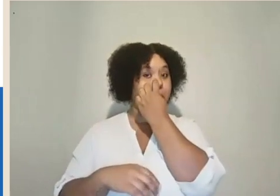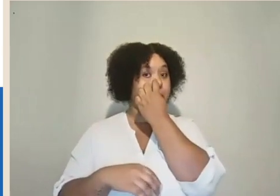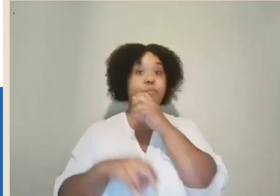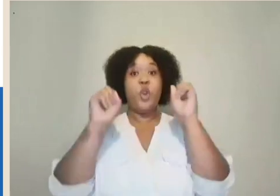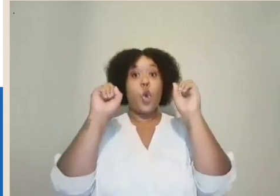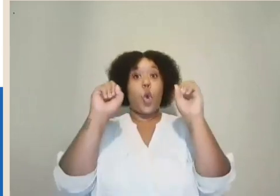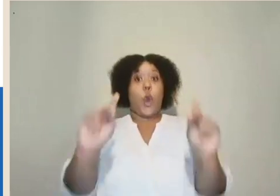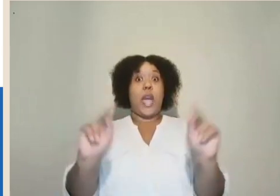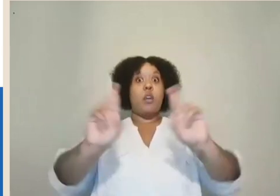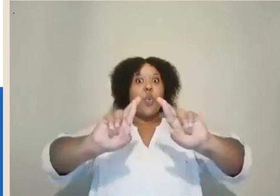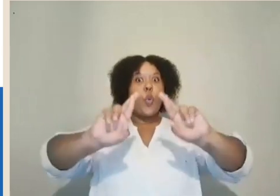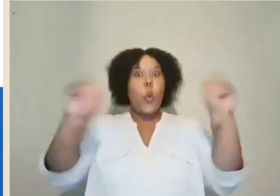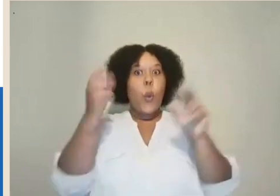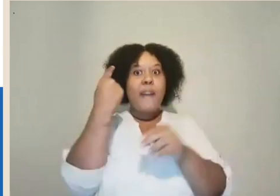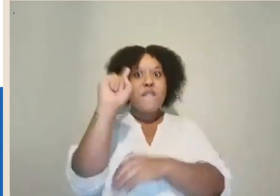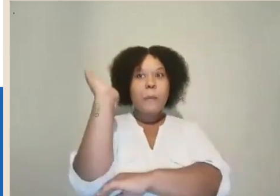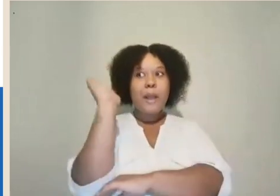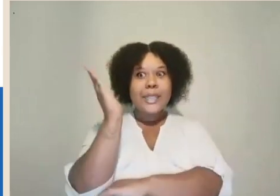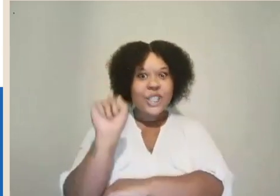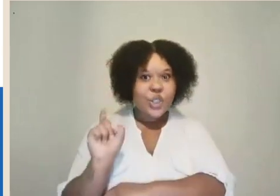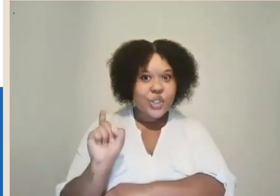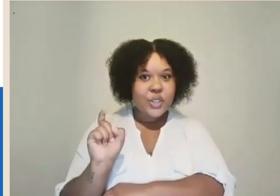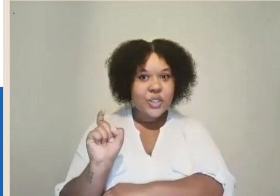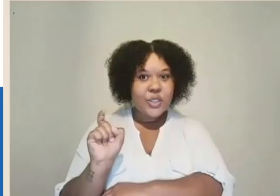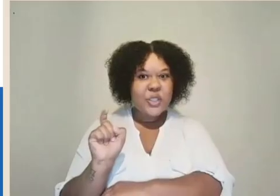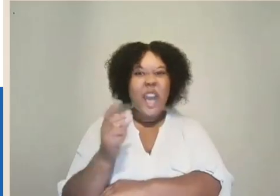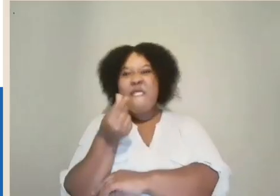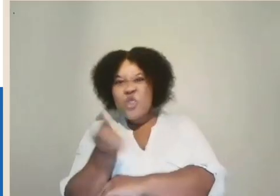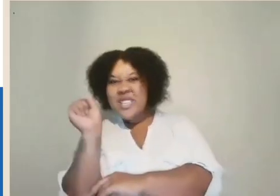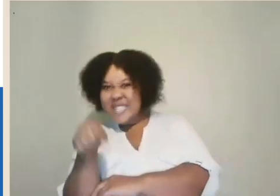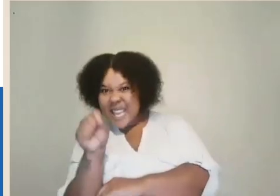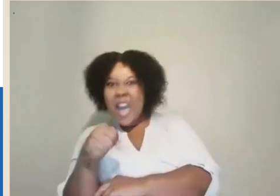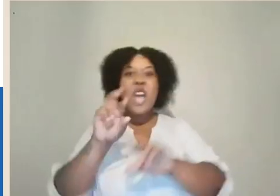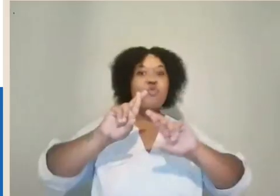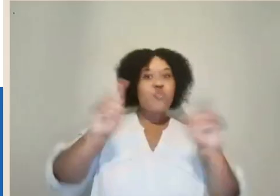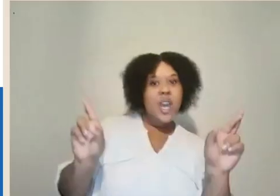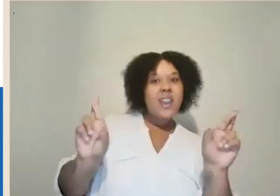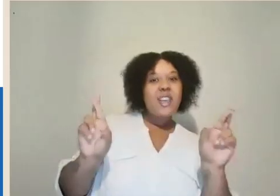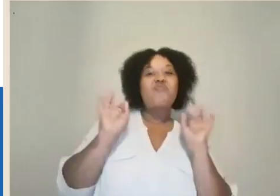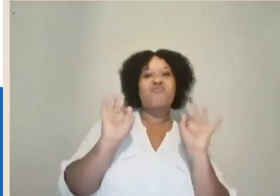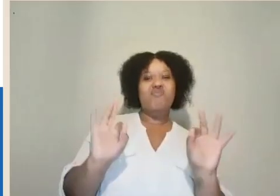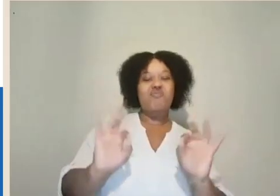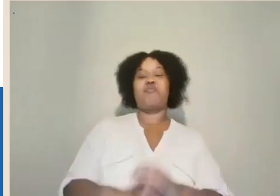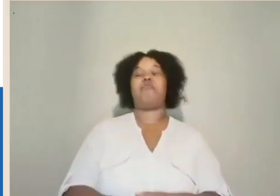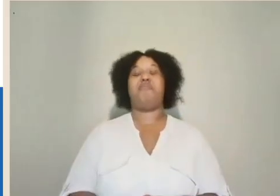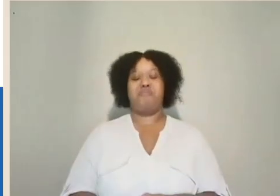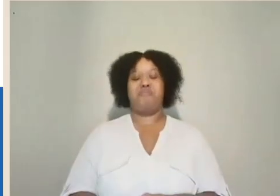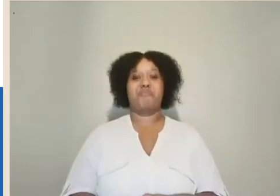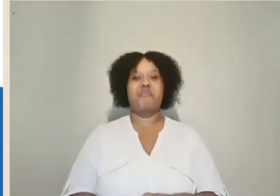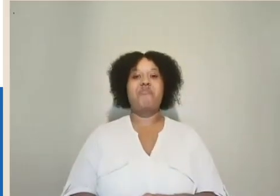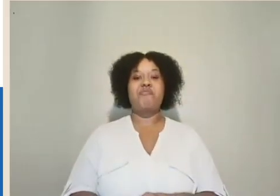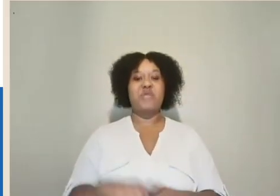if we are ready. Are we ready for the presentation here? A couple yeses in the chat if we are ready to go. Yes, I see